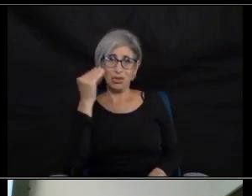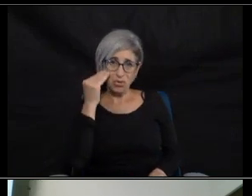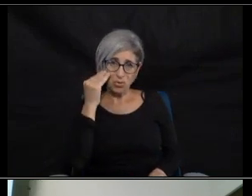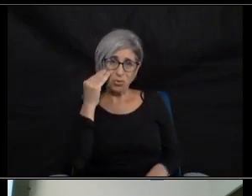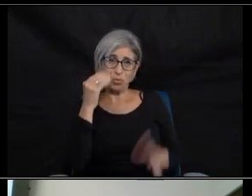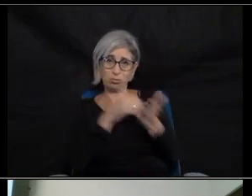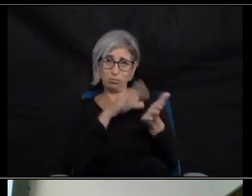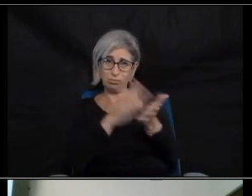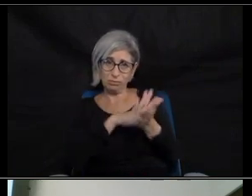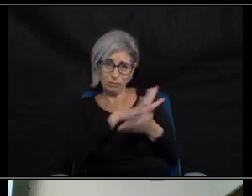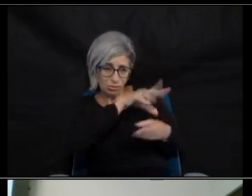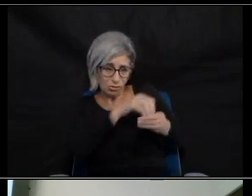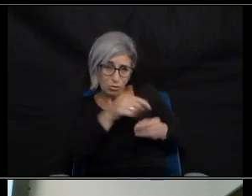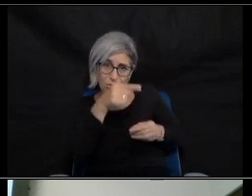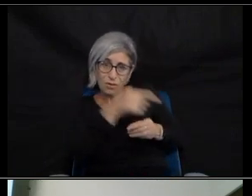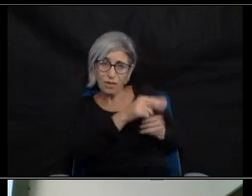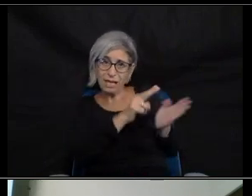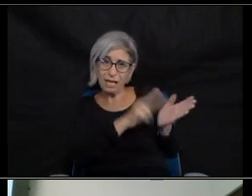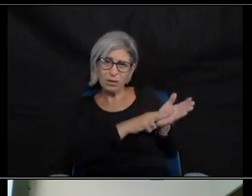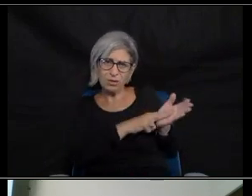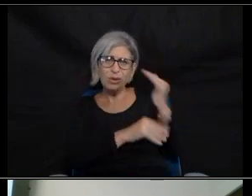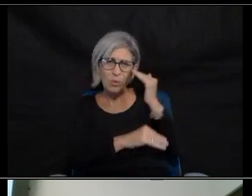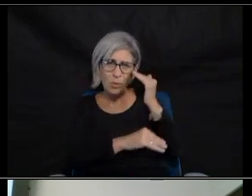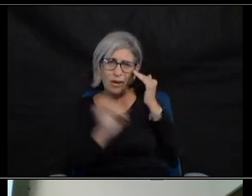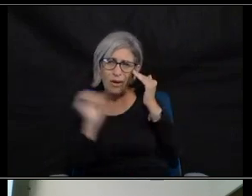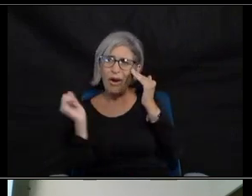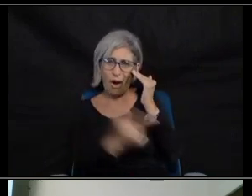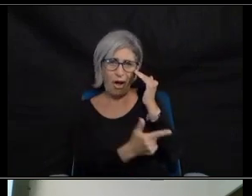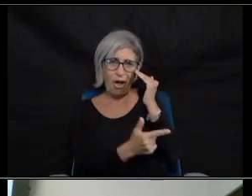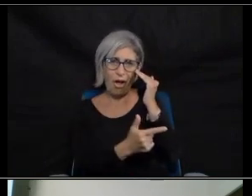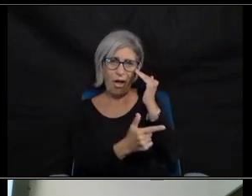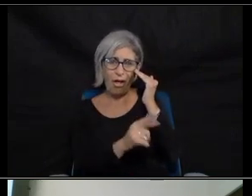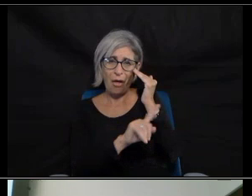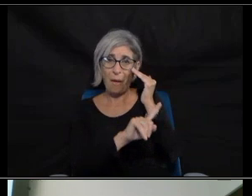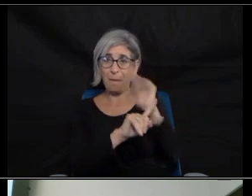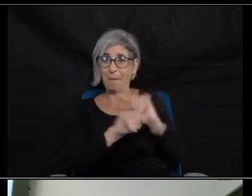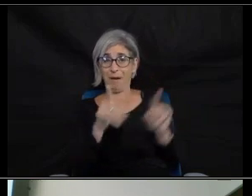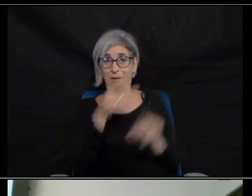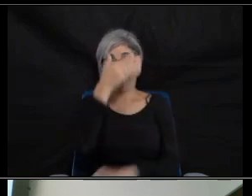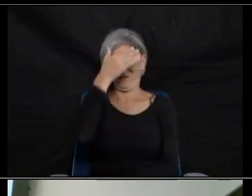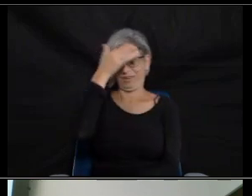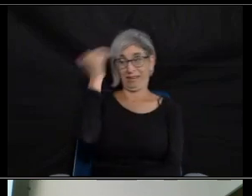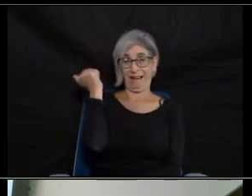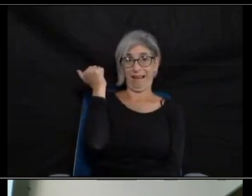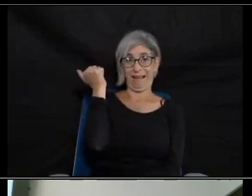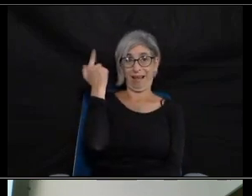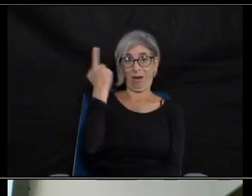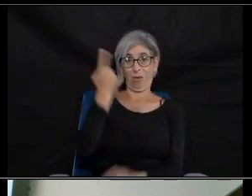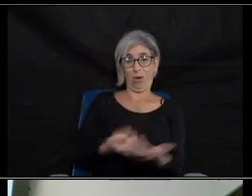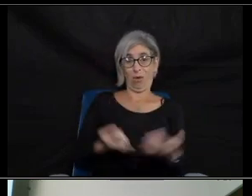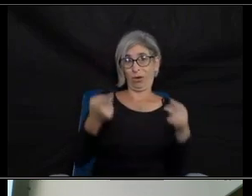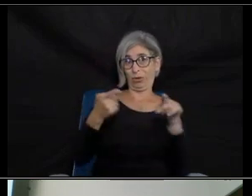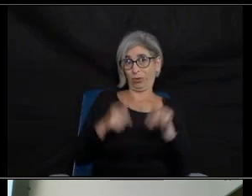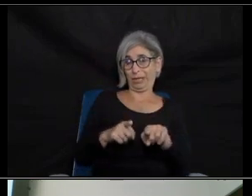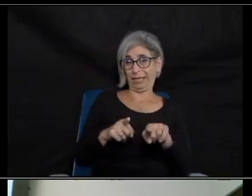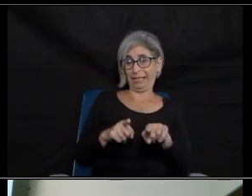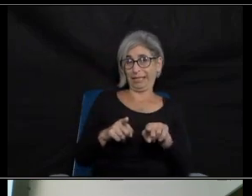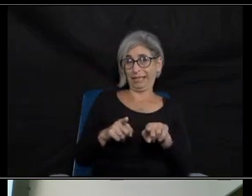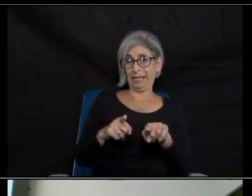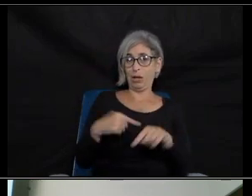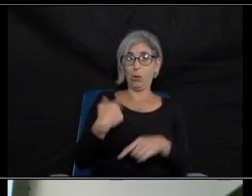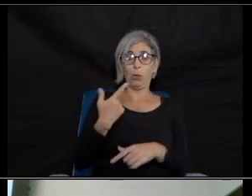in this contract and we were all aware of it, but evidently we forgot what it is we said and we agreed to. We codified